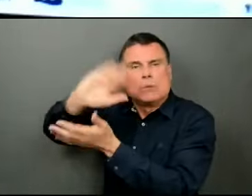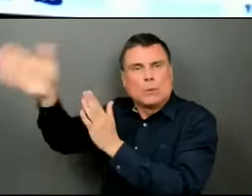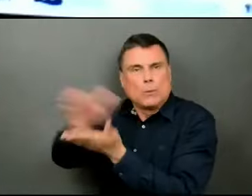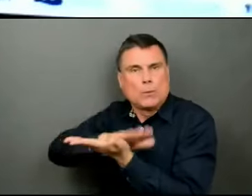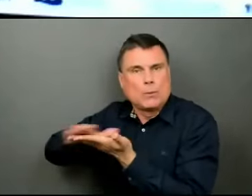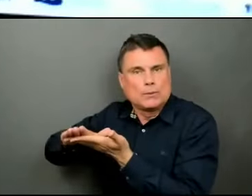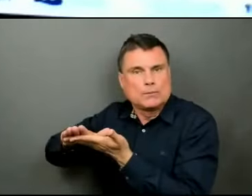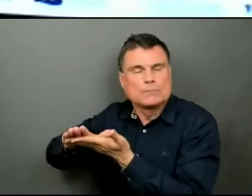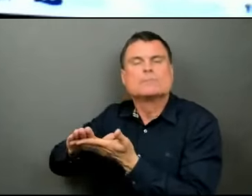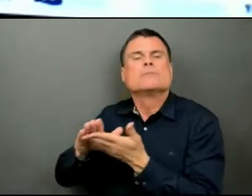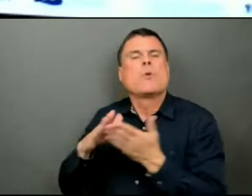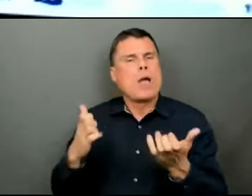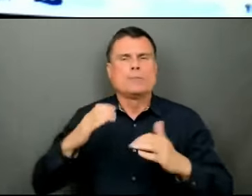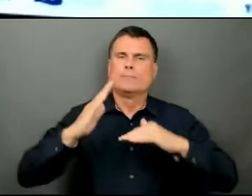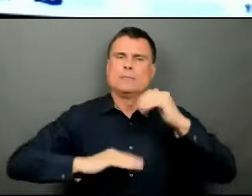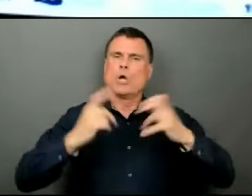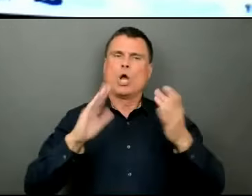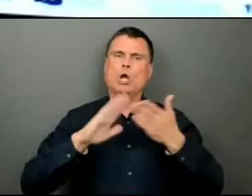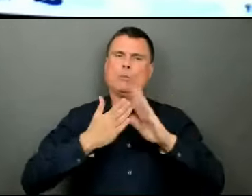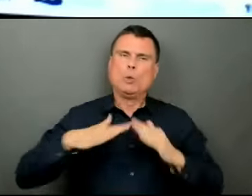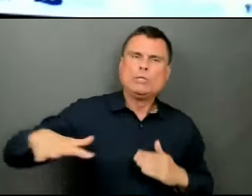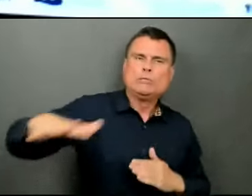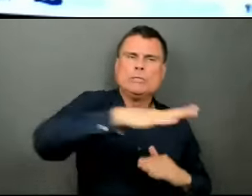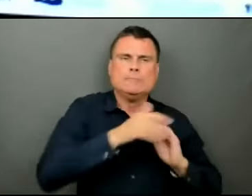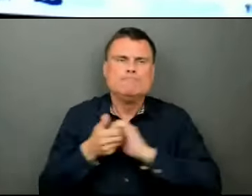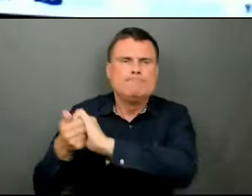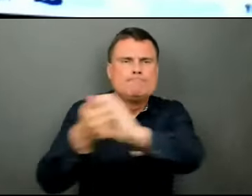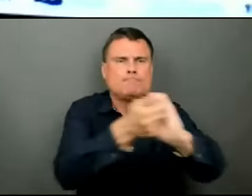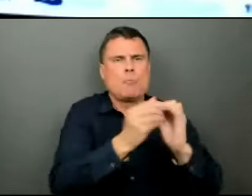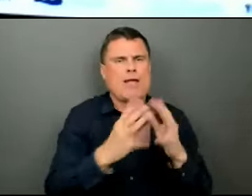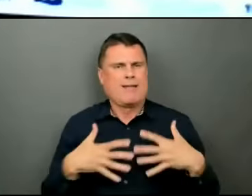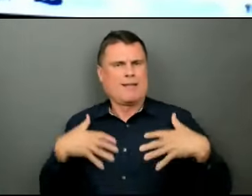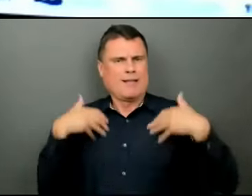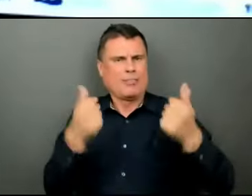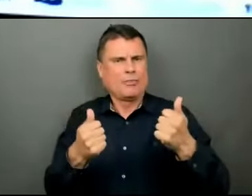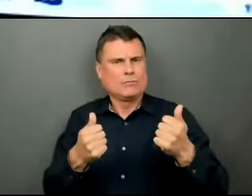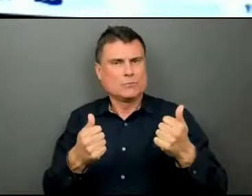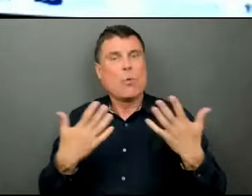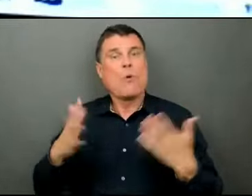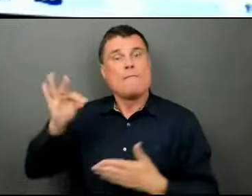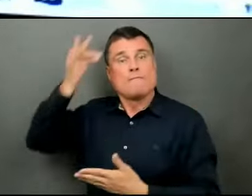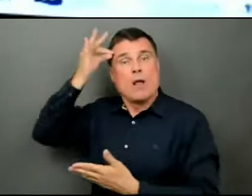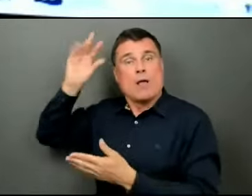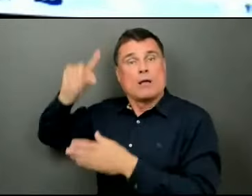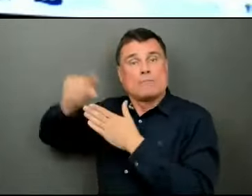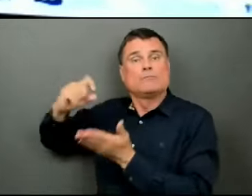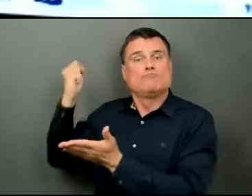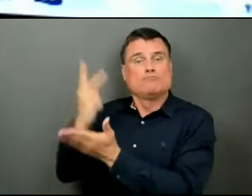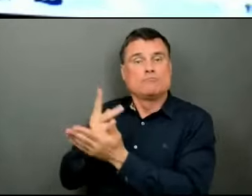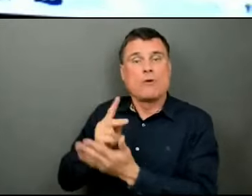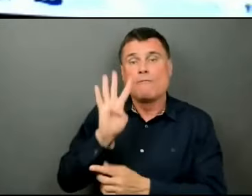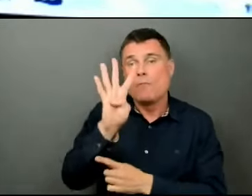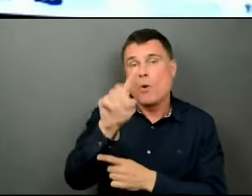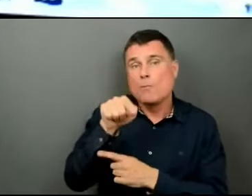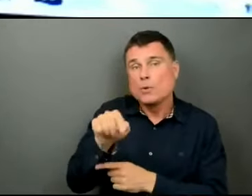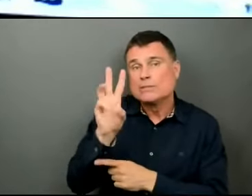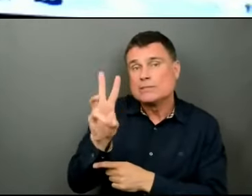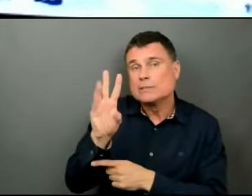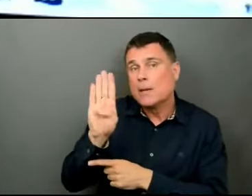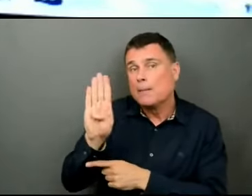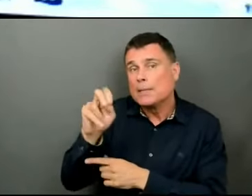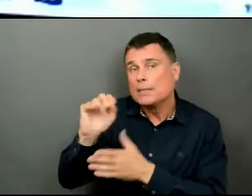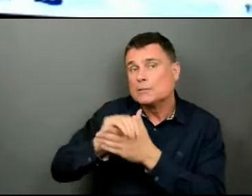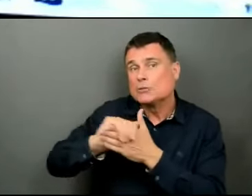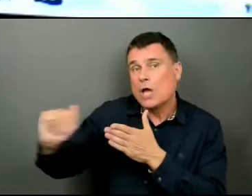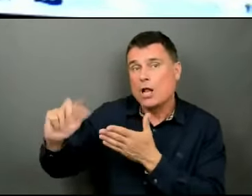all. We've approved over 3,400 projects worth more than $4.6 billion since the beginning of the